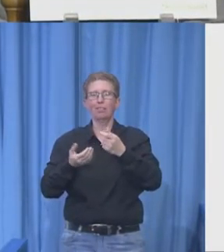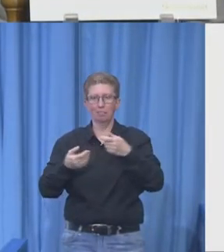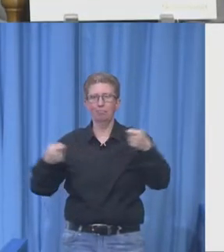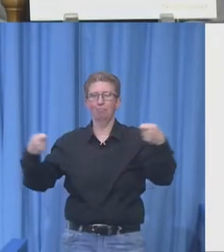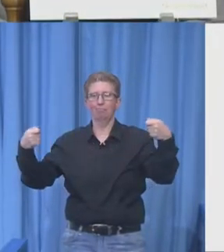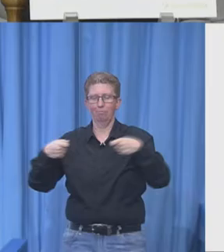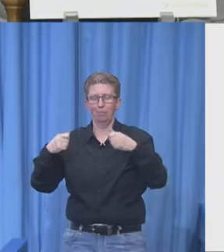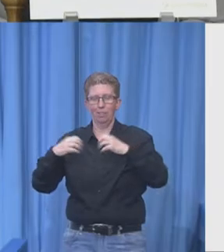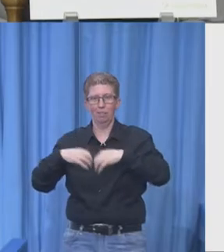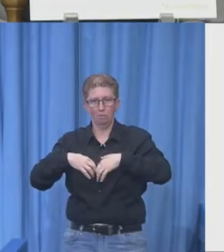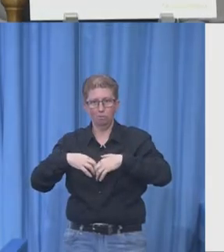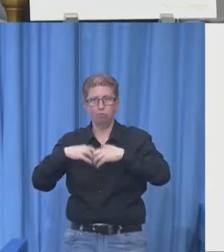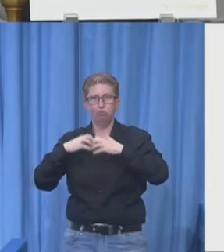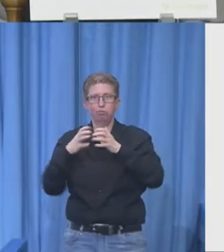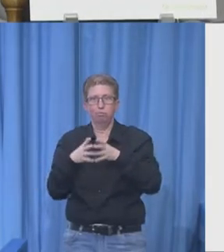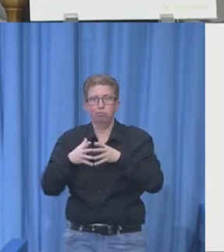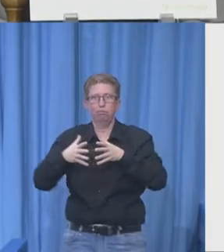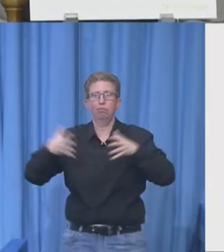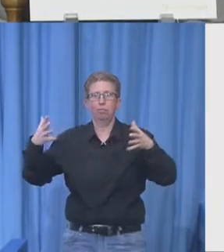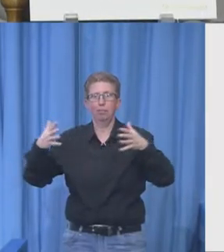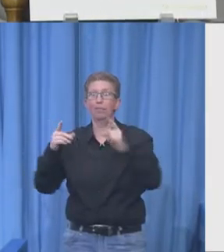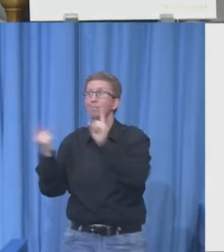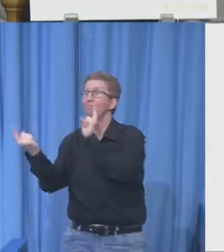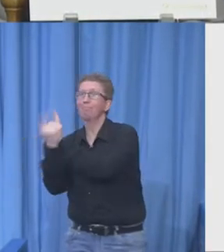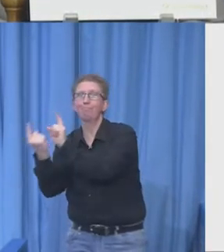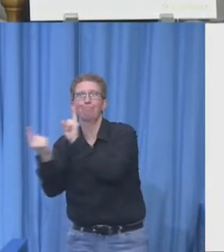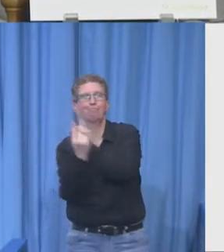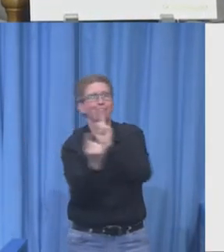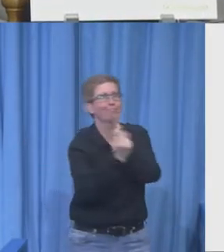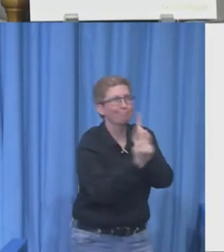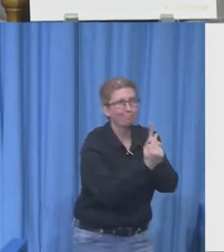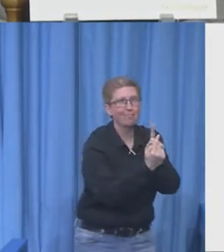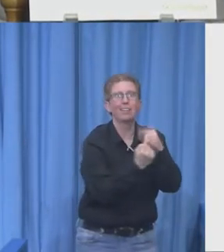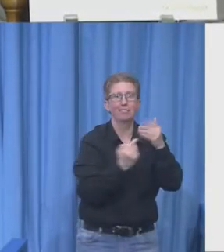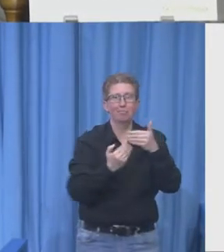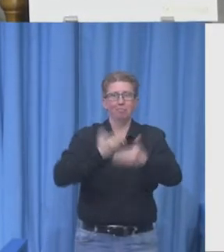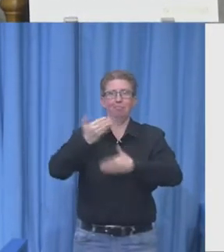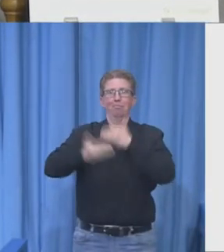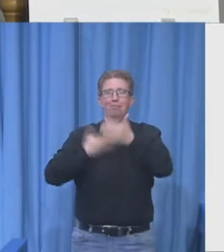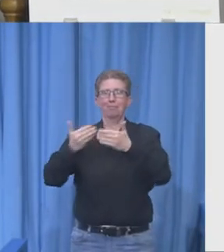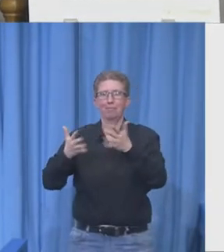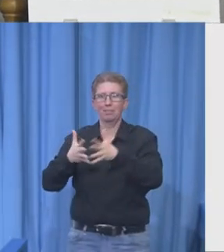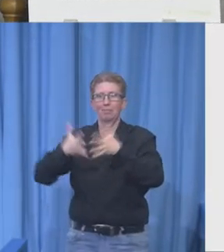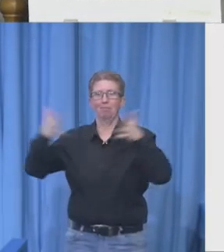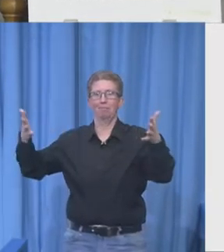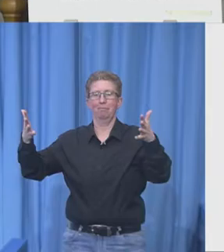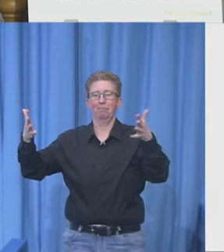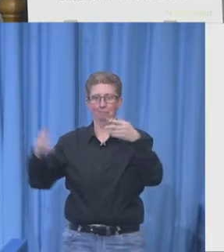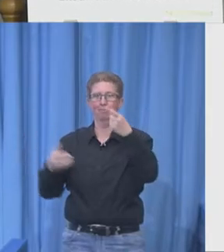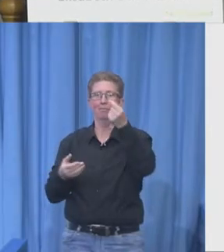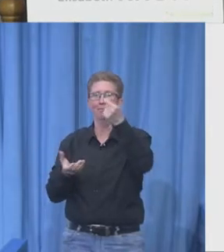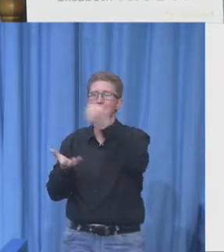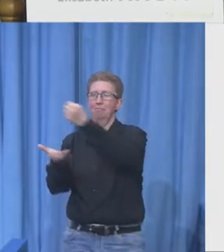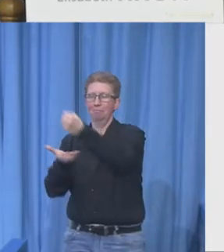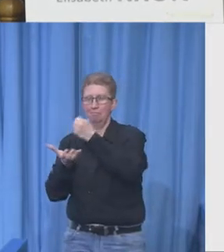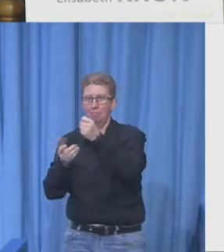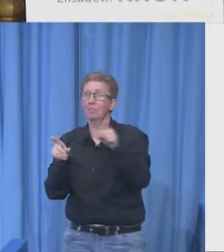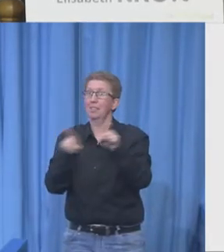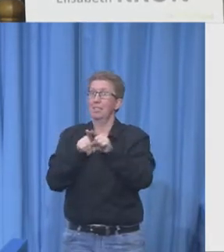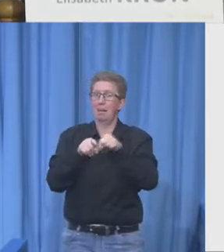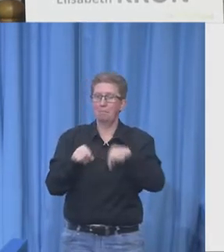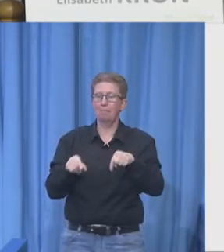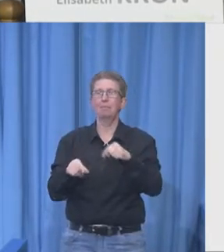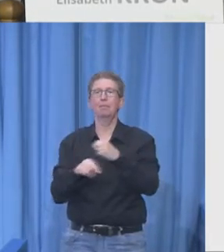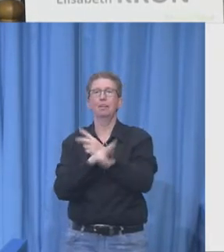funding institutions like the unemployment office. different than in Denmark, it was